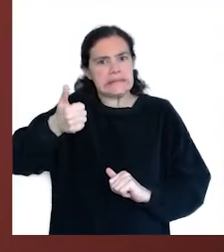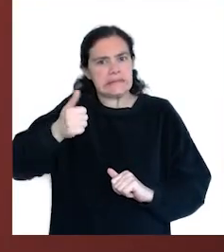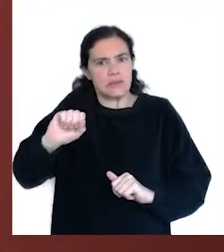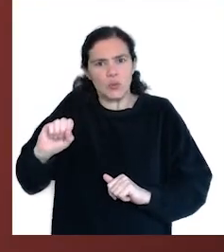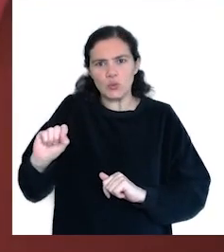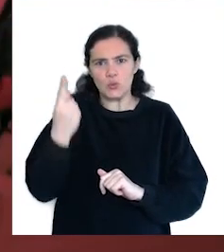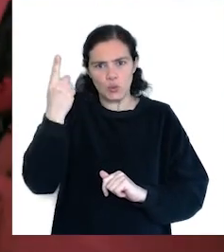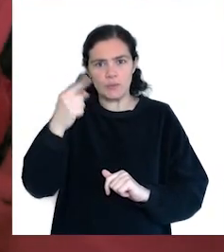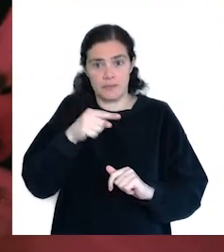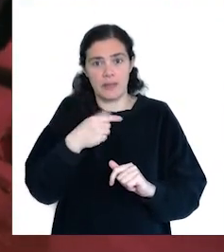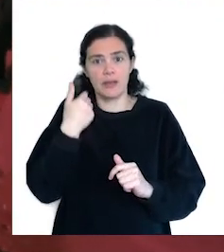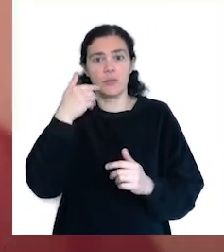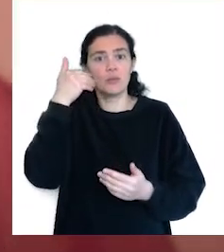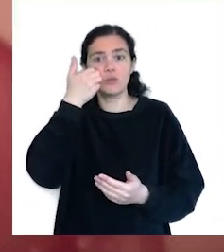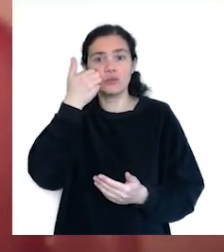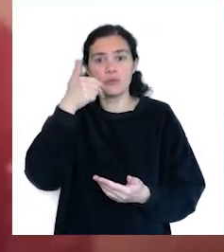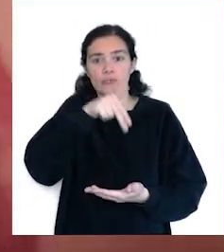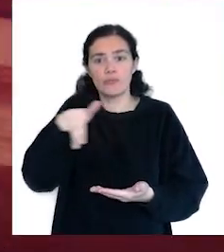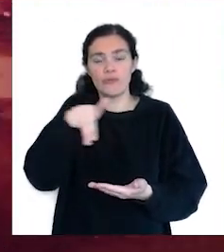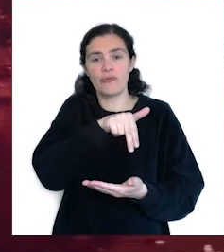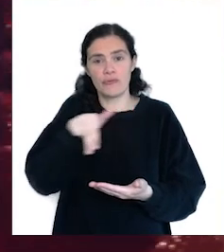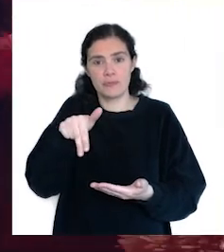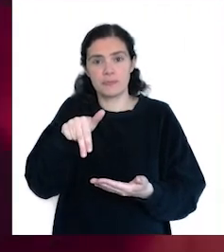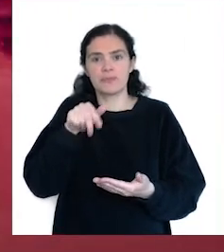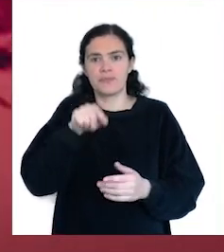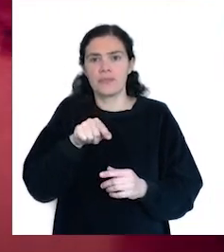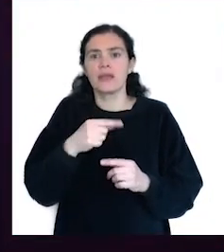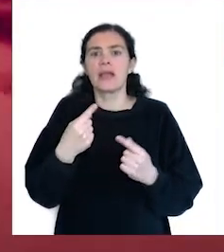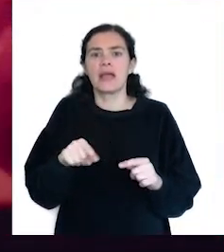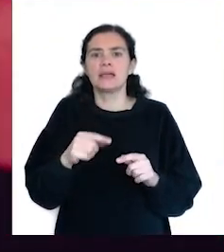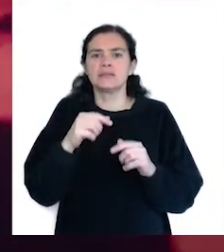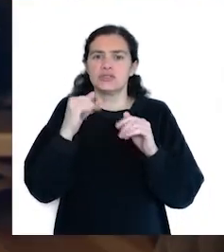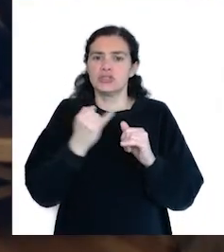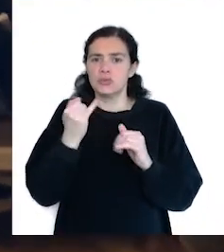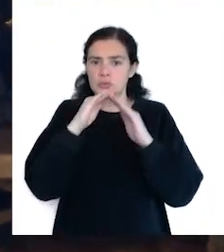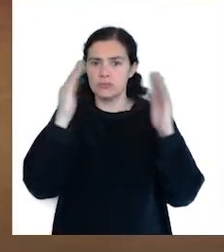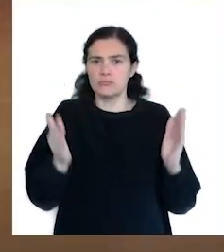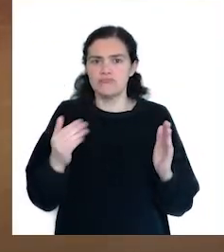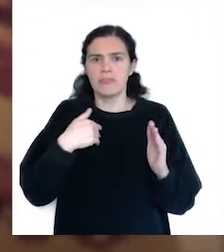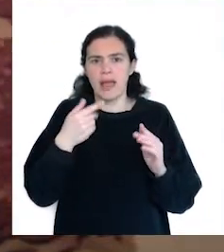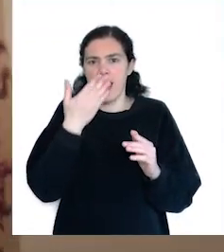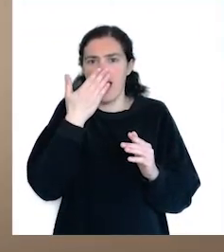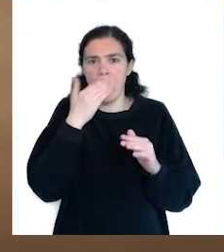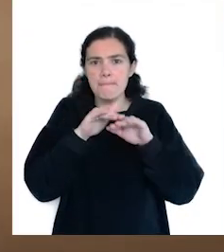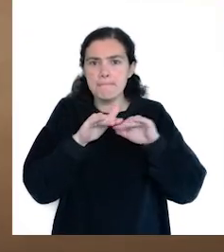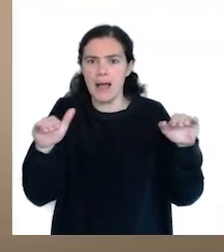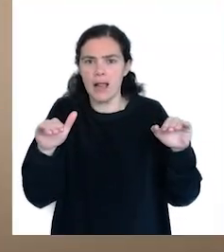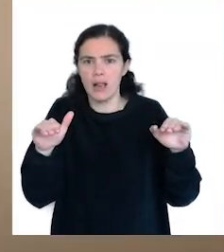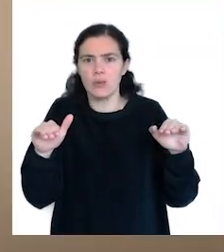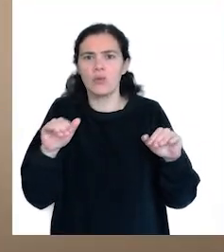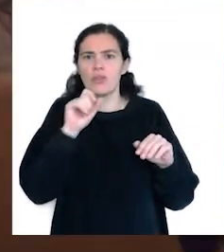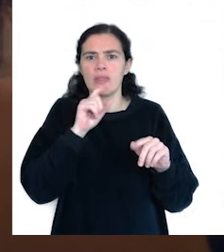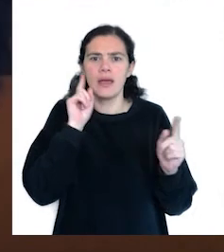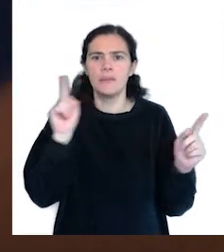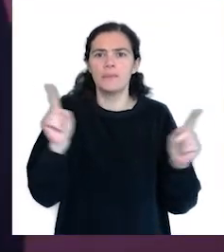pioneer program. And it's the Museum as Performance, during which the entire institution